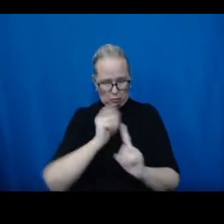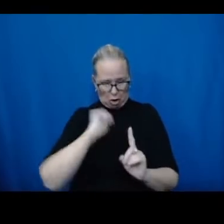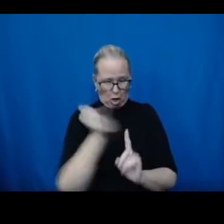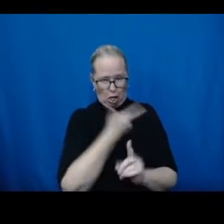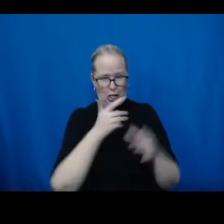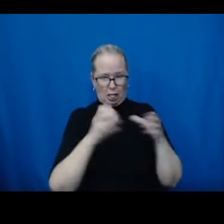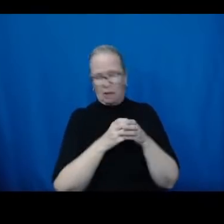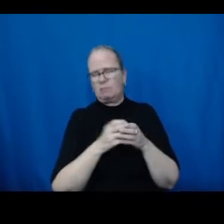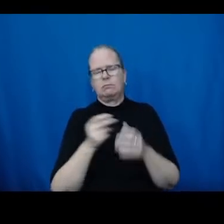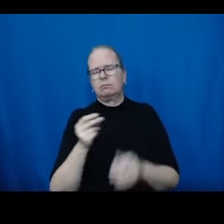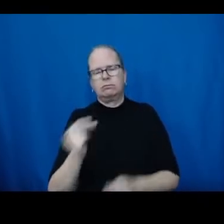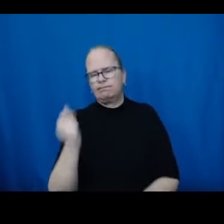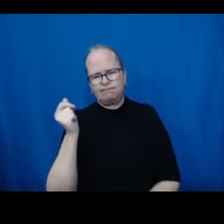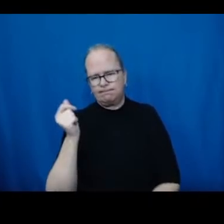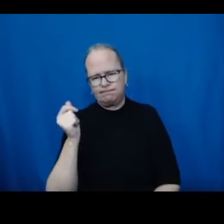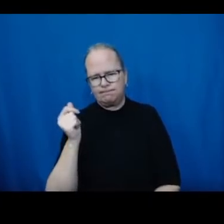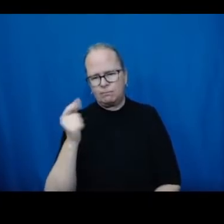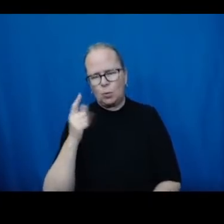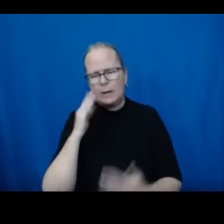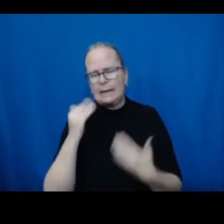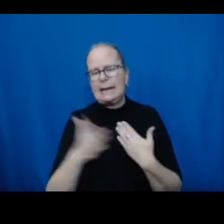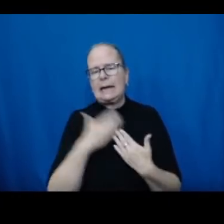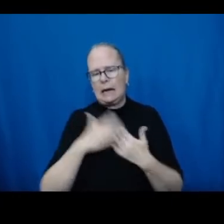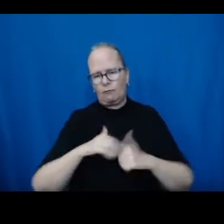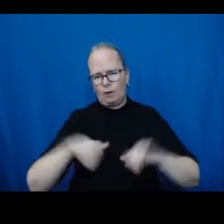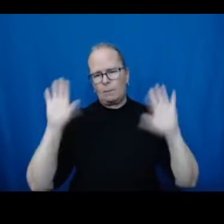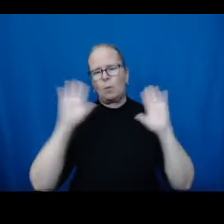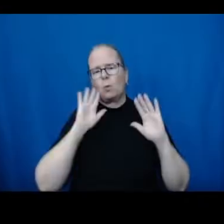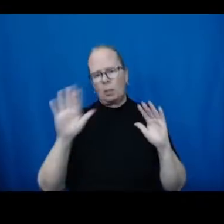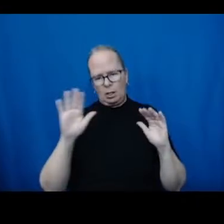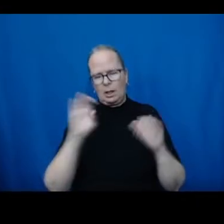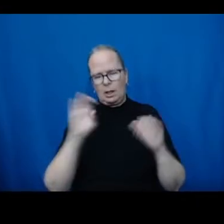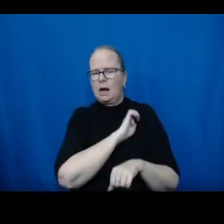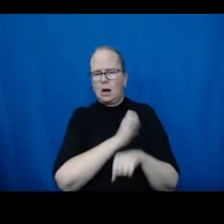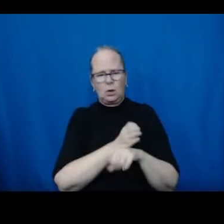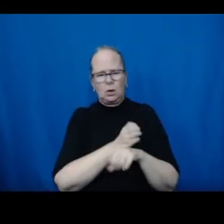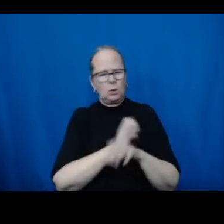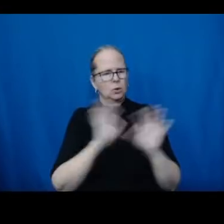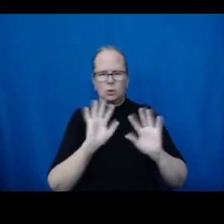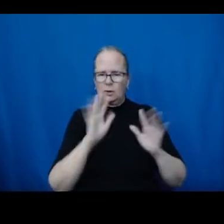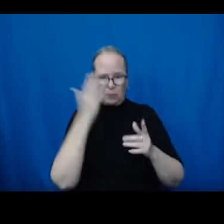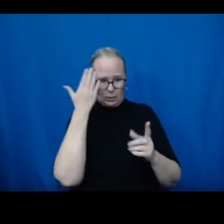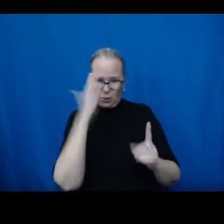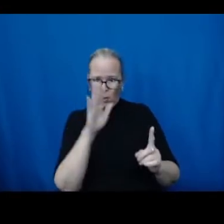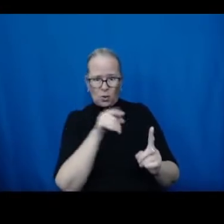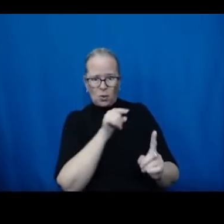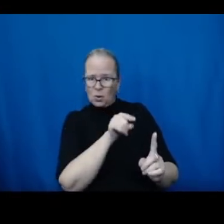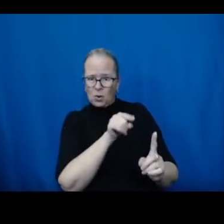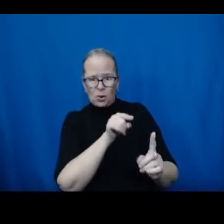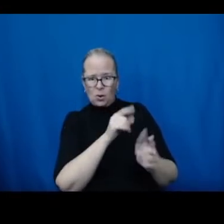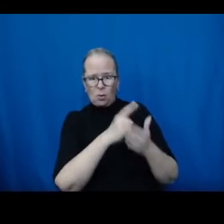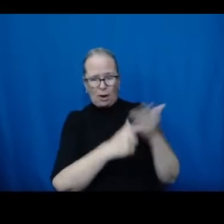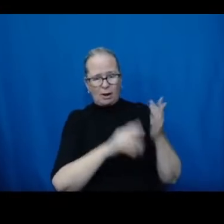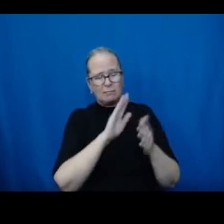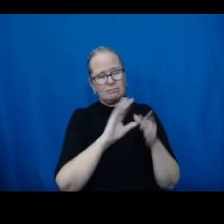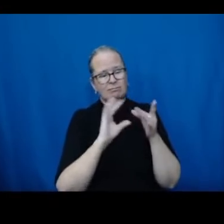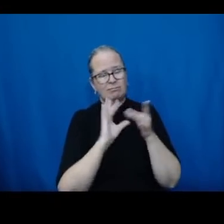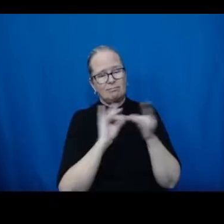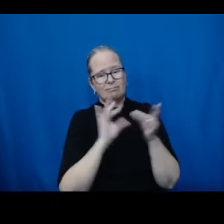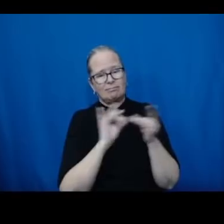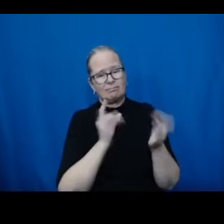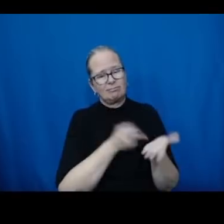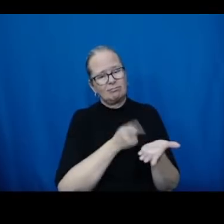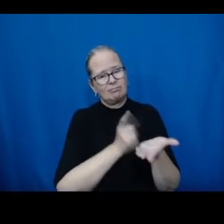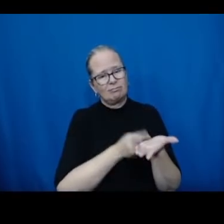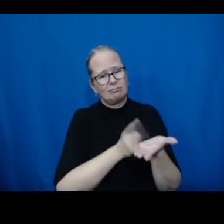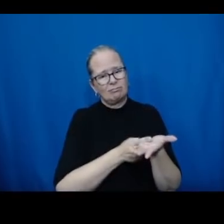any progress, but you don't know what seeds are being planted and what foundation is being laid. You don't know who's listening. You don't know what's going to change their mind.